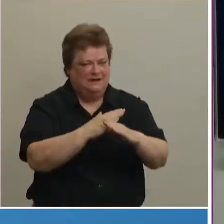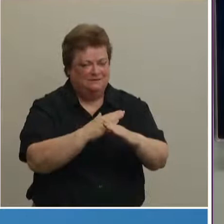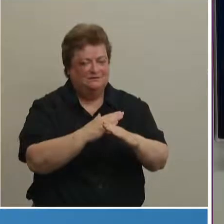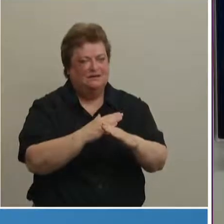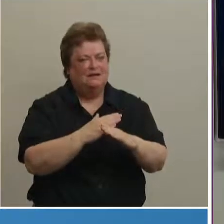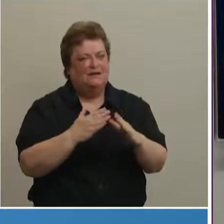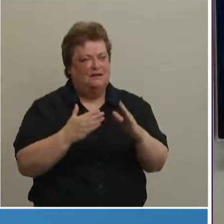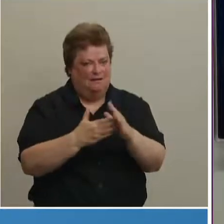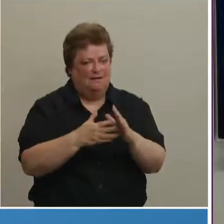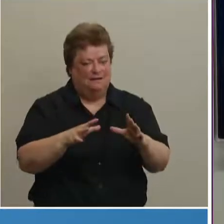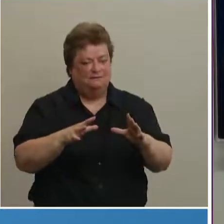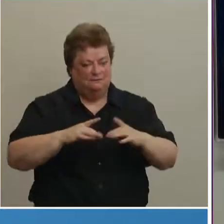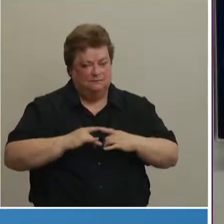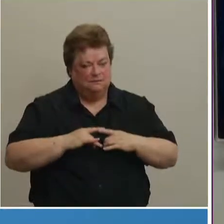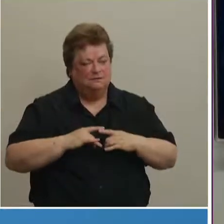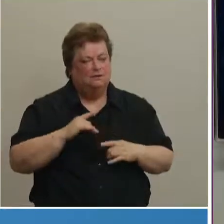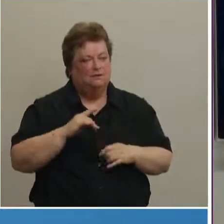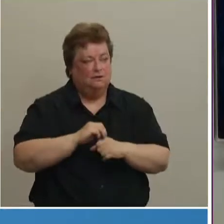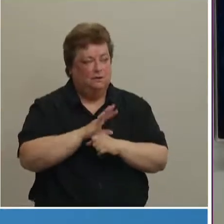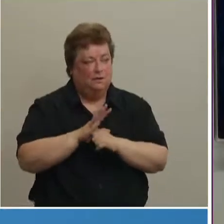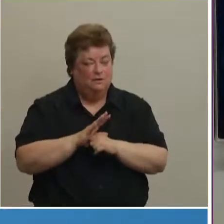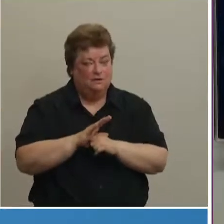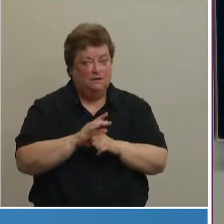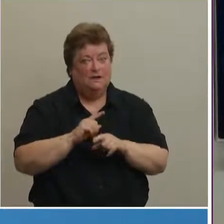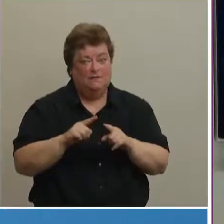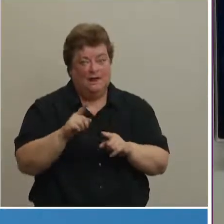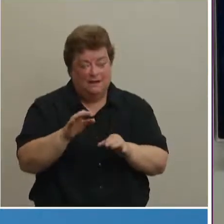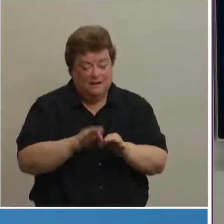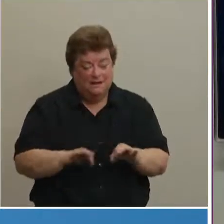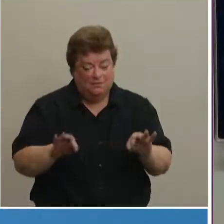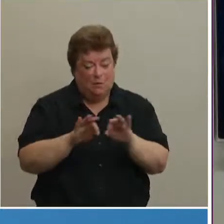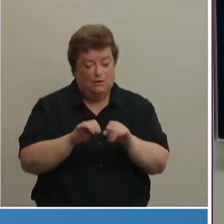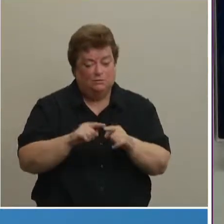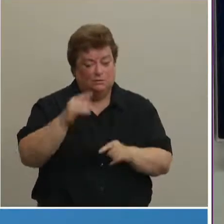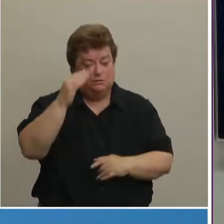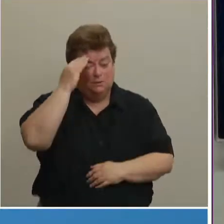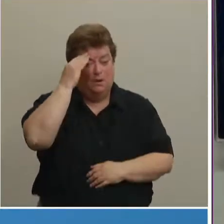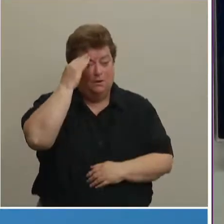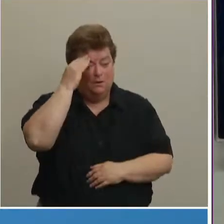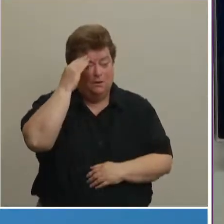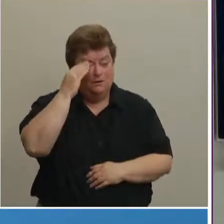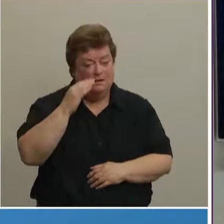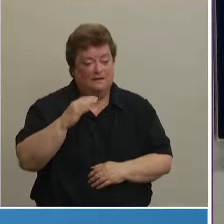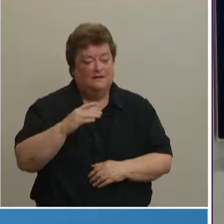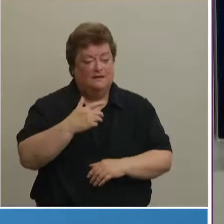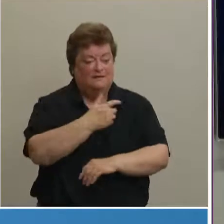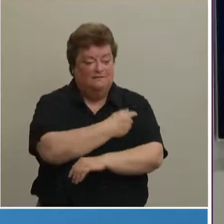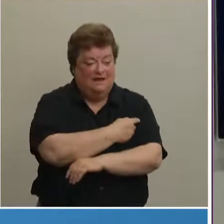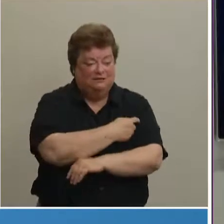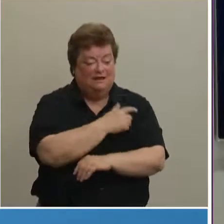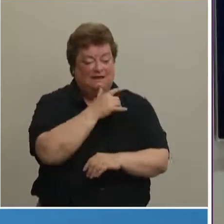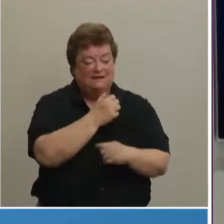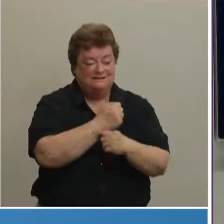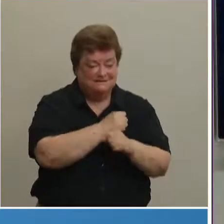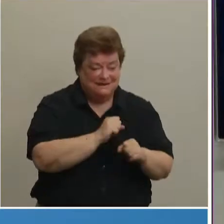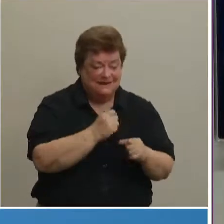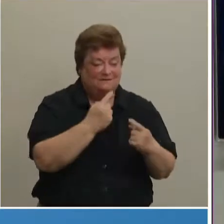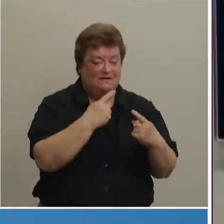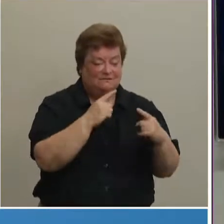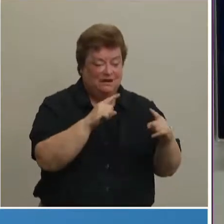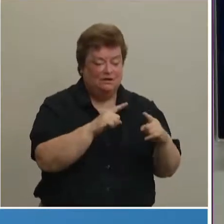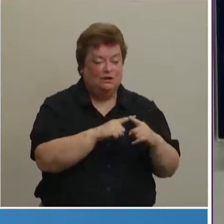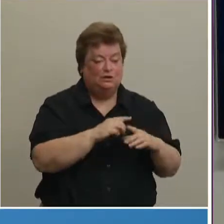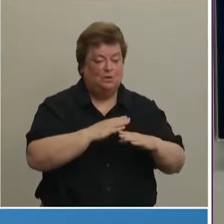of COVID-19, but what's so important for everyone to realize is that the vaccines are safe and effective in preventing the